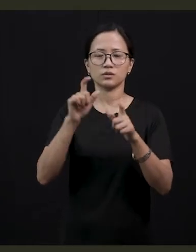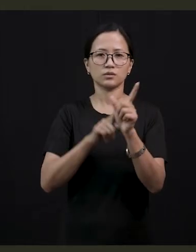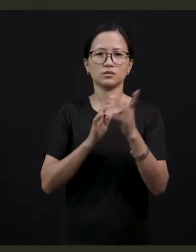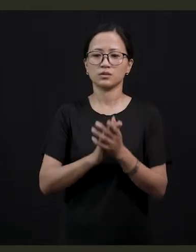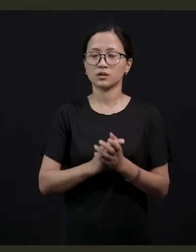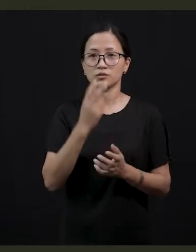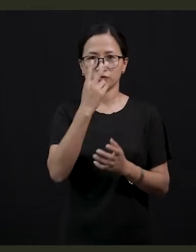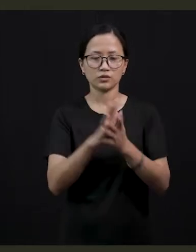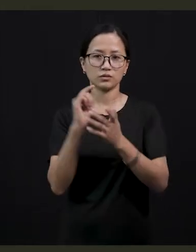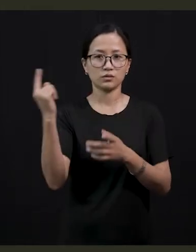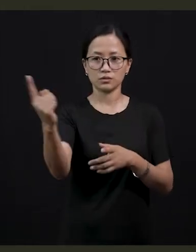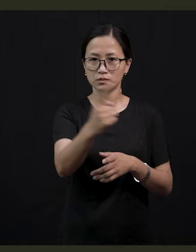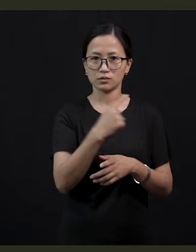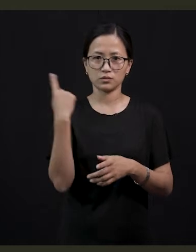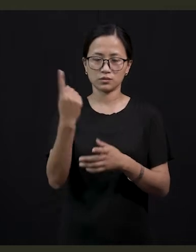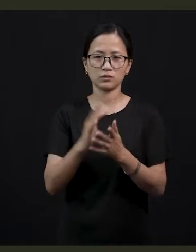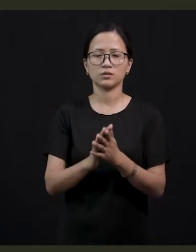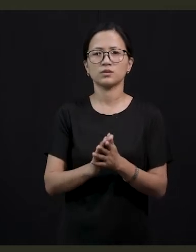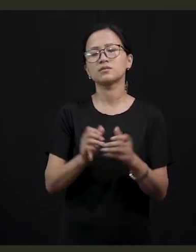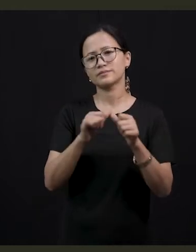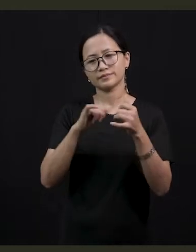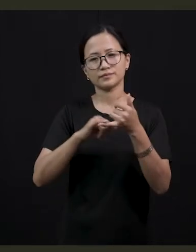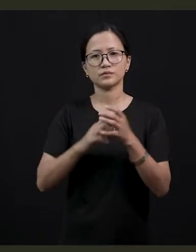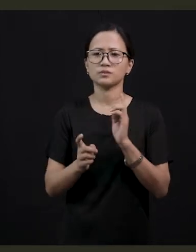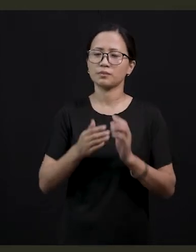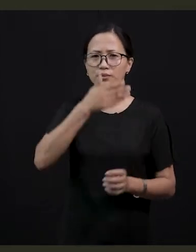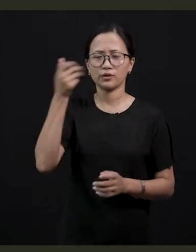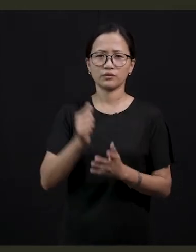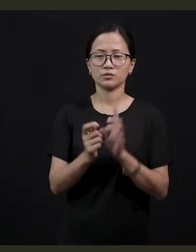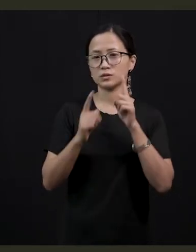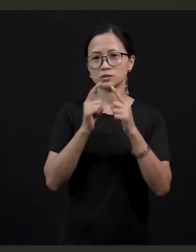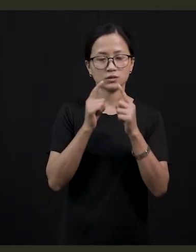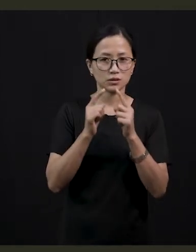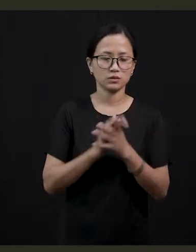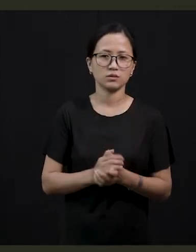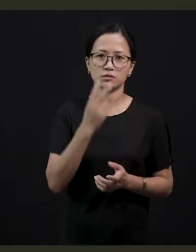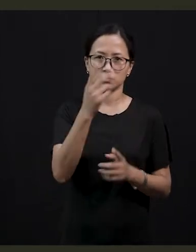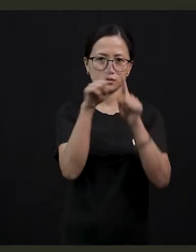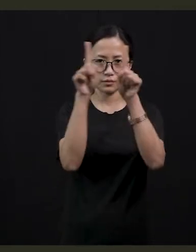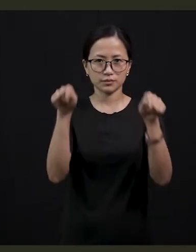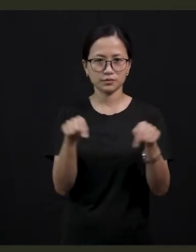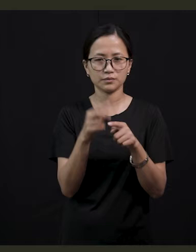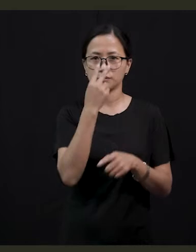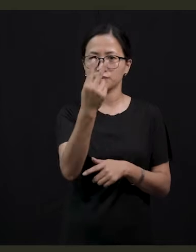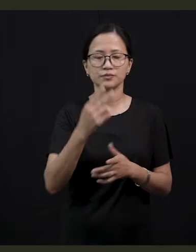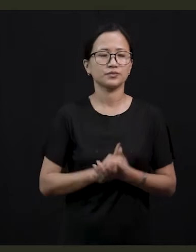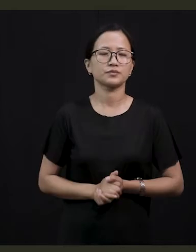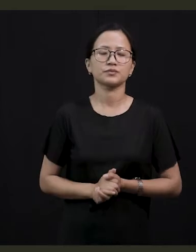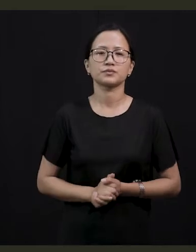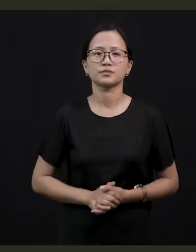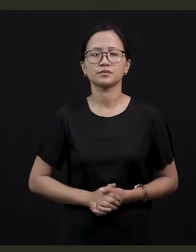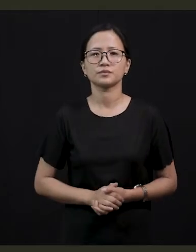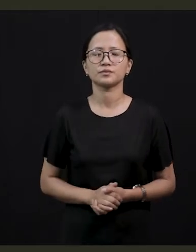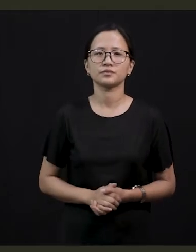a round assembly. Maybe it's better for discussion or something like that. So that's the picture of inside